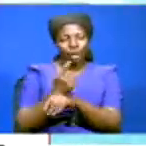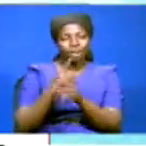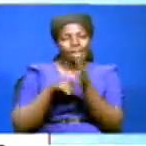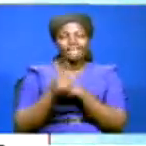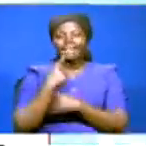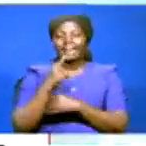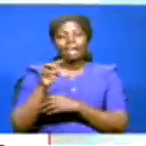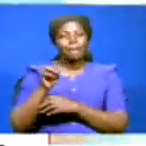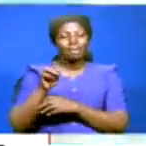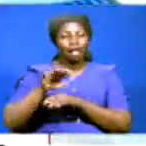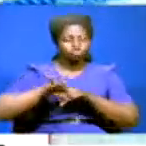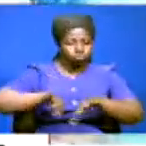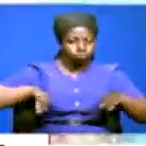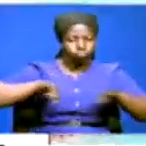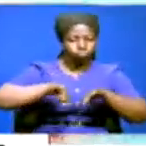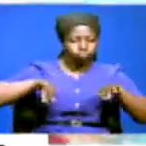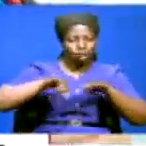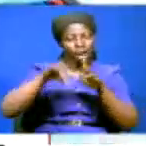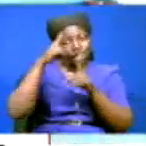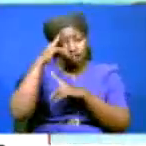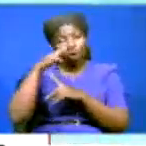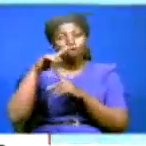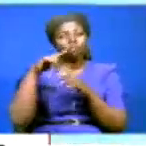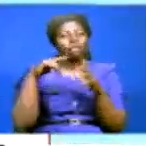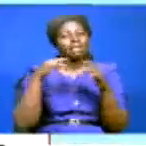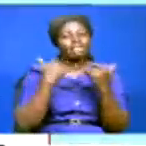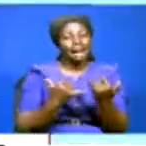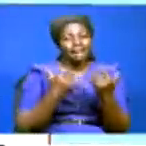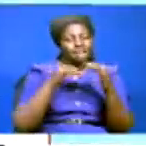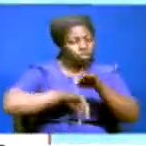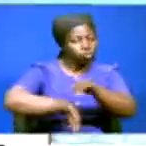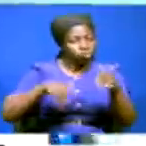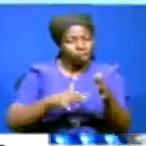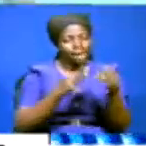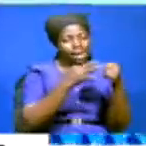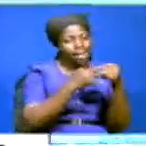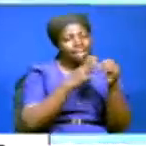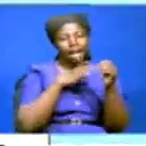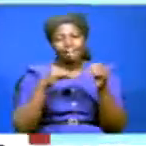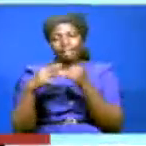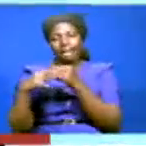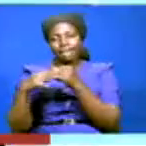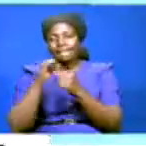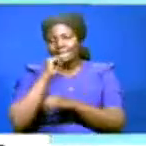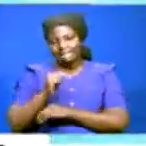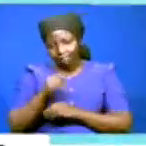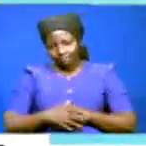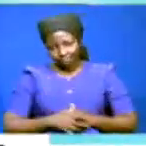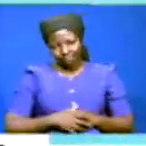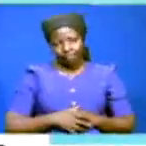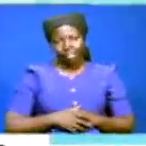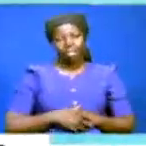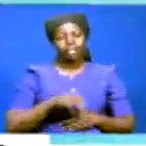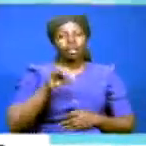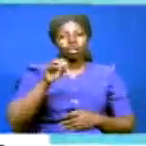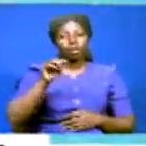meters breaststroke category for junior swimmers between the ages of 8 and 9. Naledi Omondi emerged the winner in the